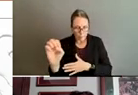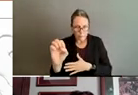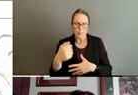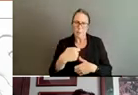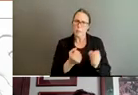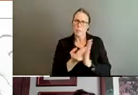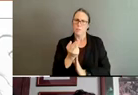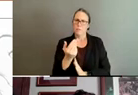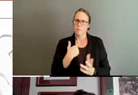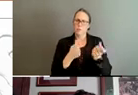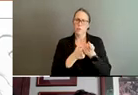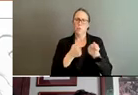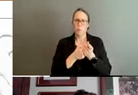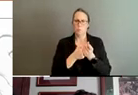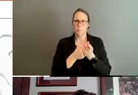support network,